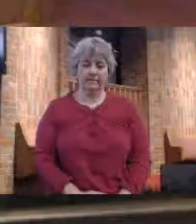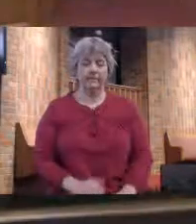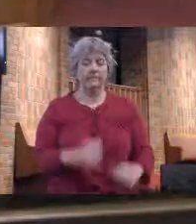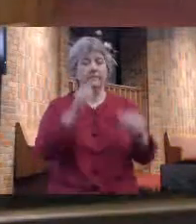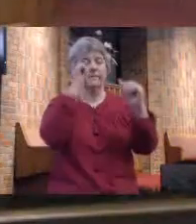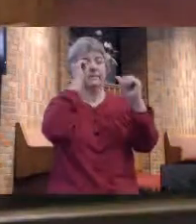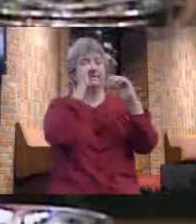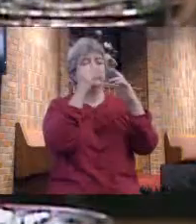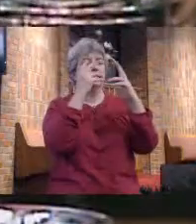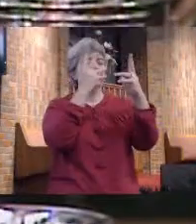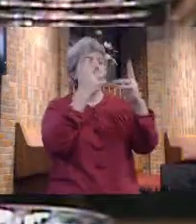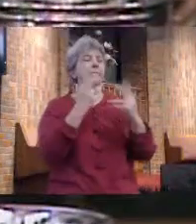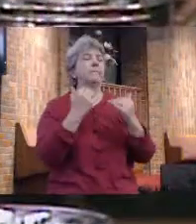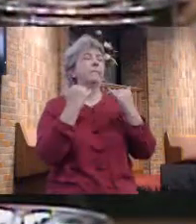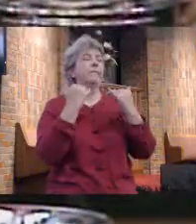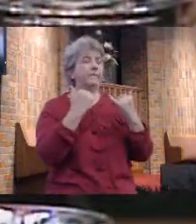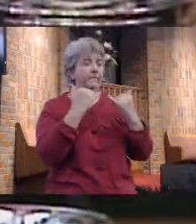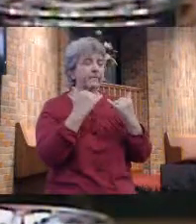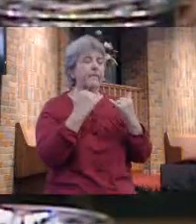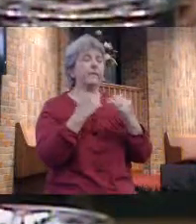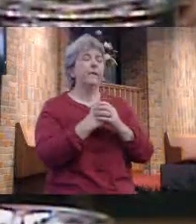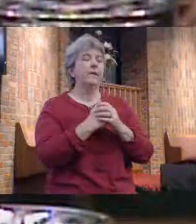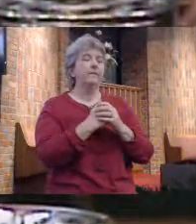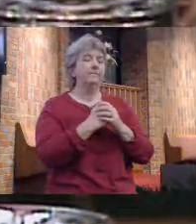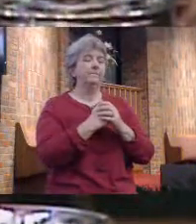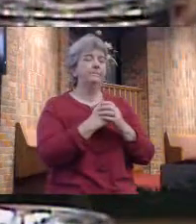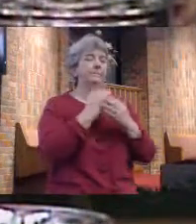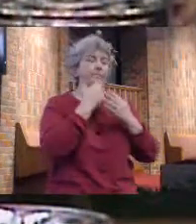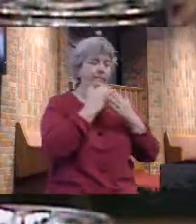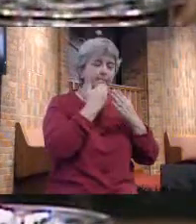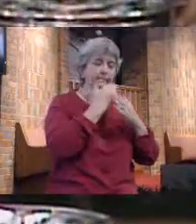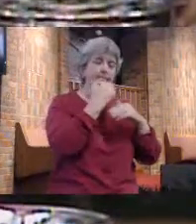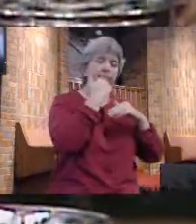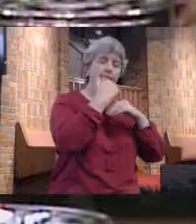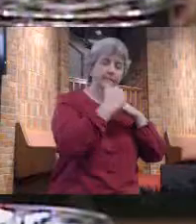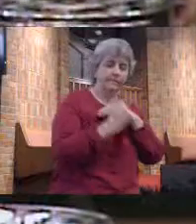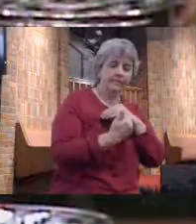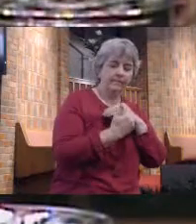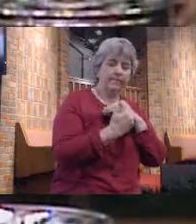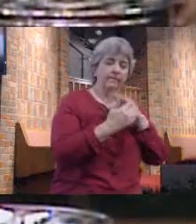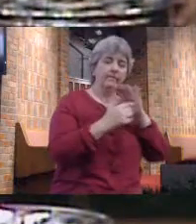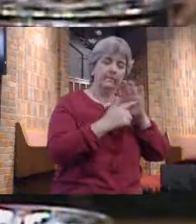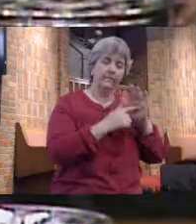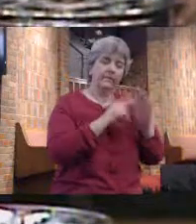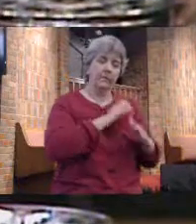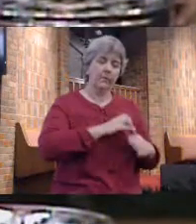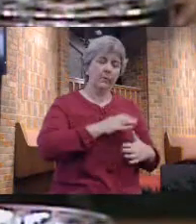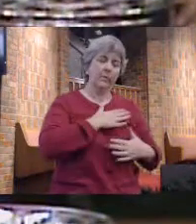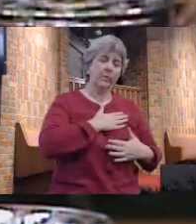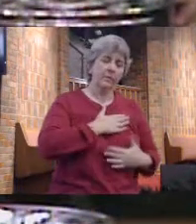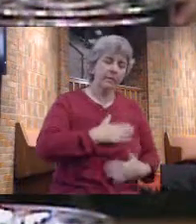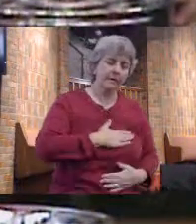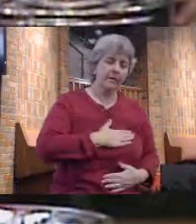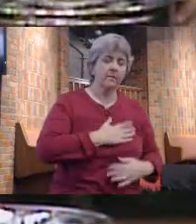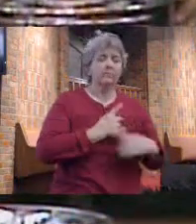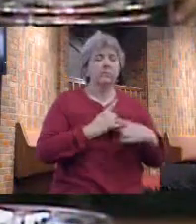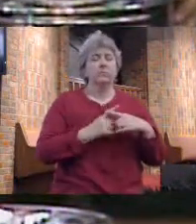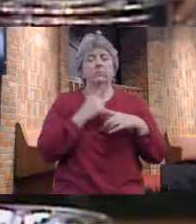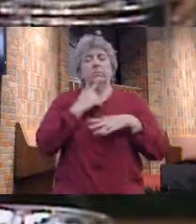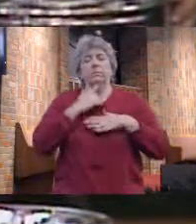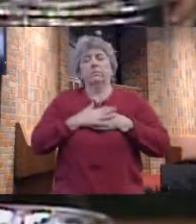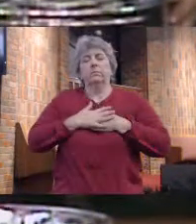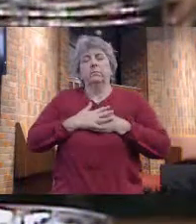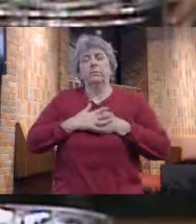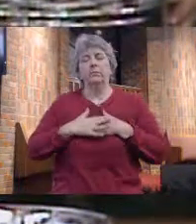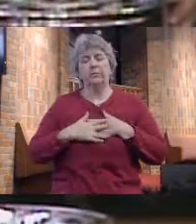Father, at this time, we are not only thankful for the bread that represents Christ's broken body, but for the blood that was shed for our sins,